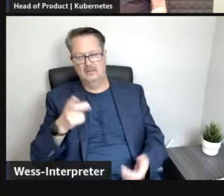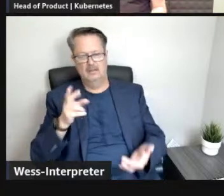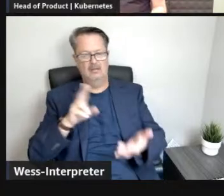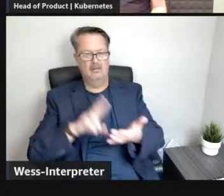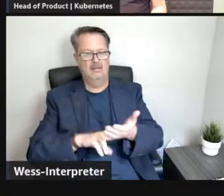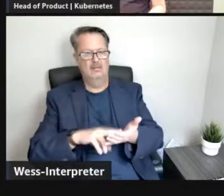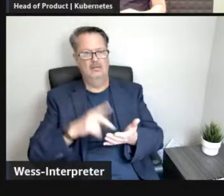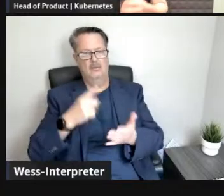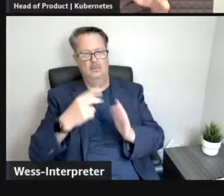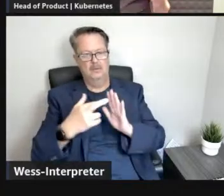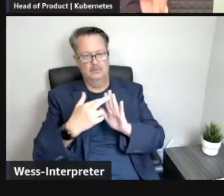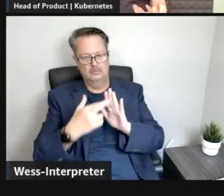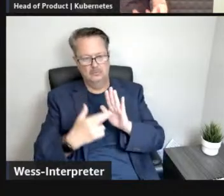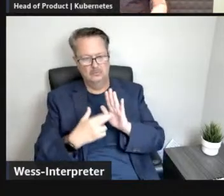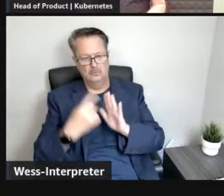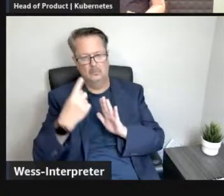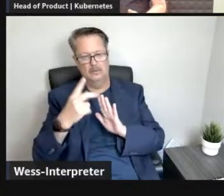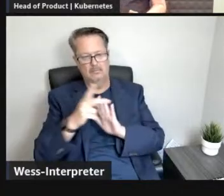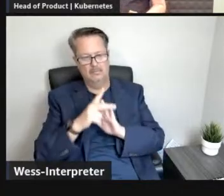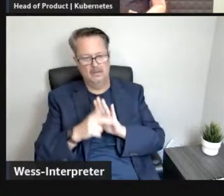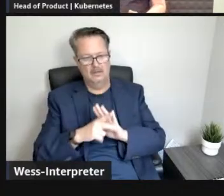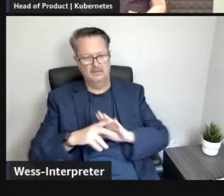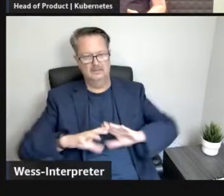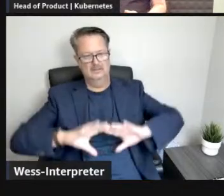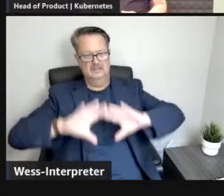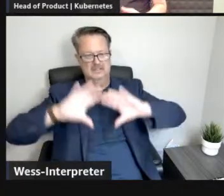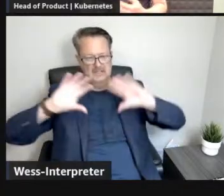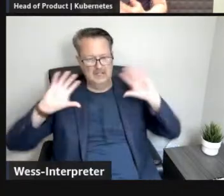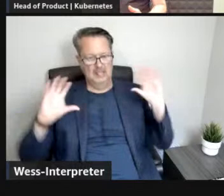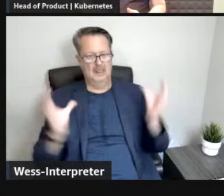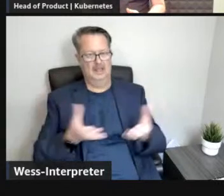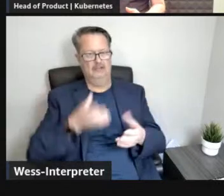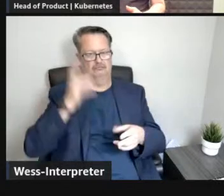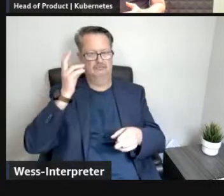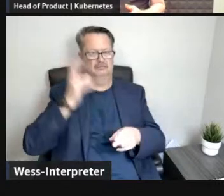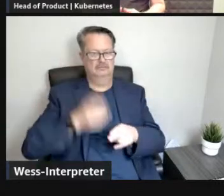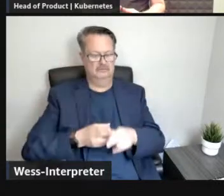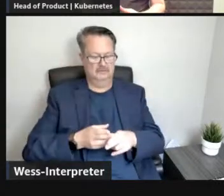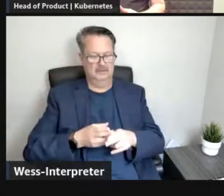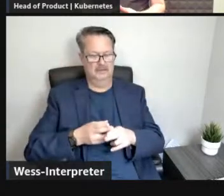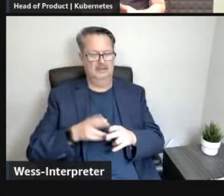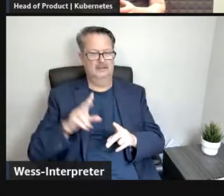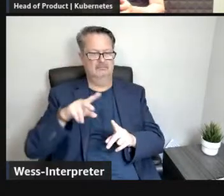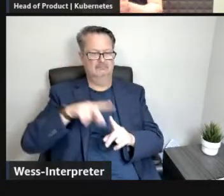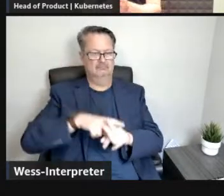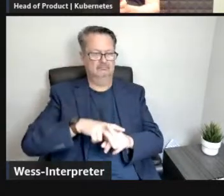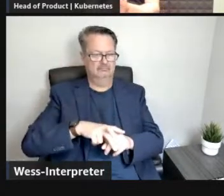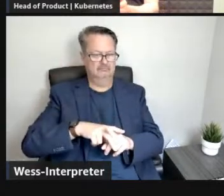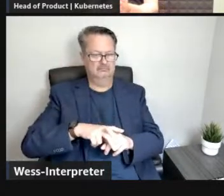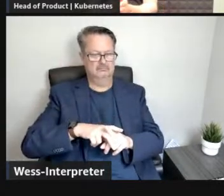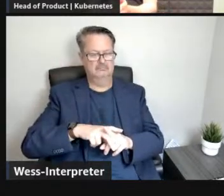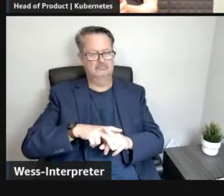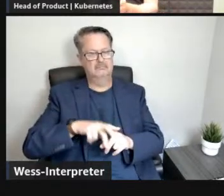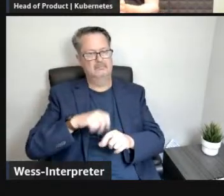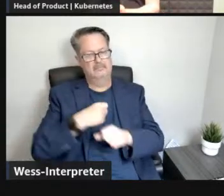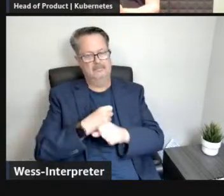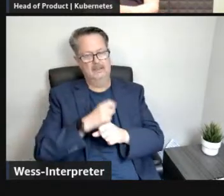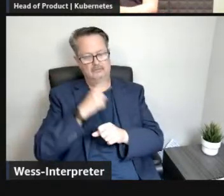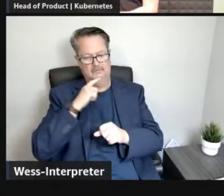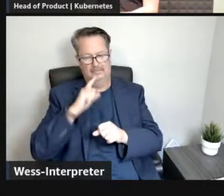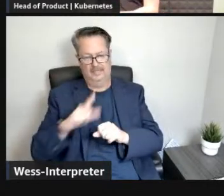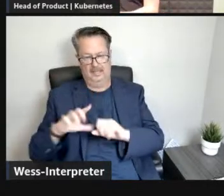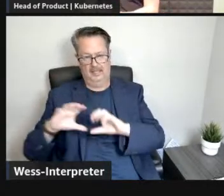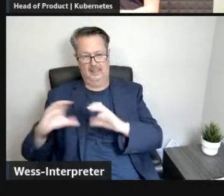and a policy with, say, cluster name as an attribute, and ensure that clusters can only access, like a cluster can only access its